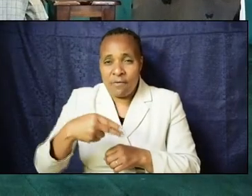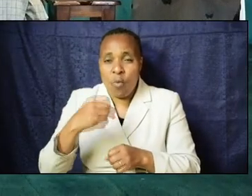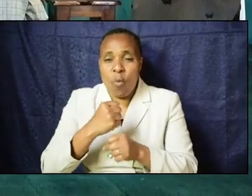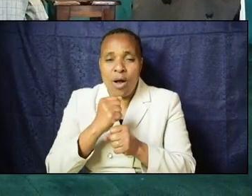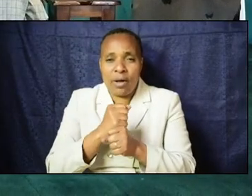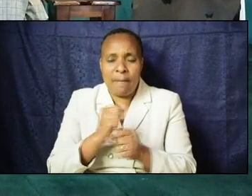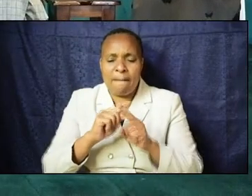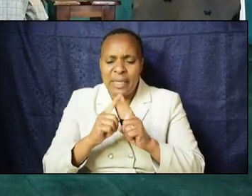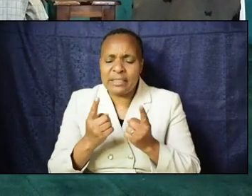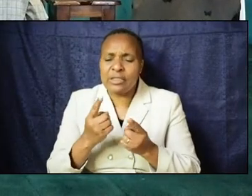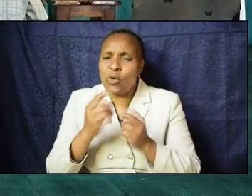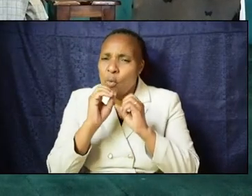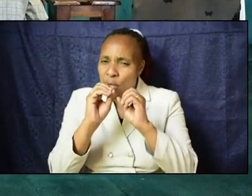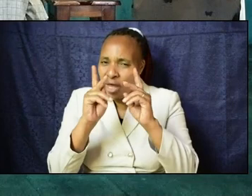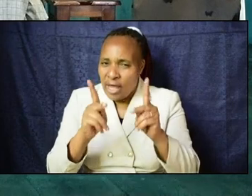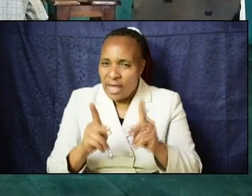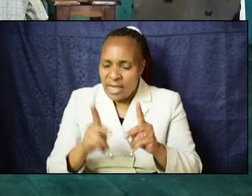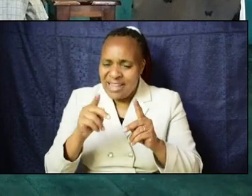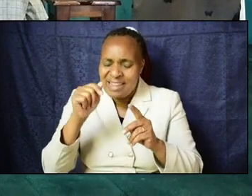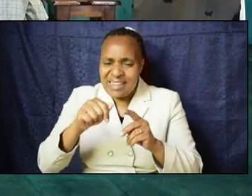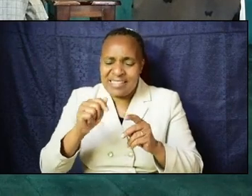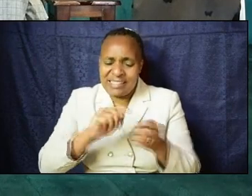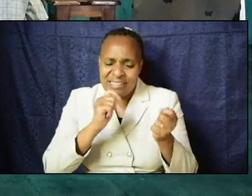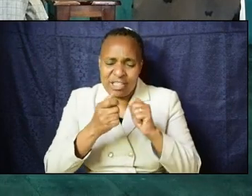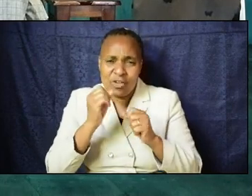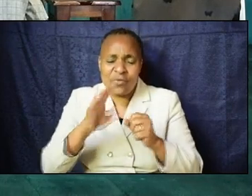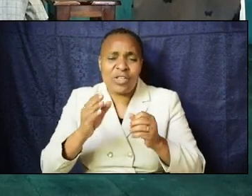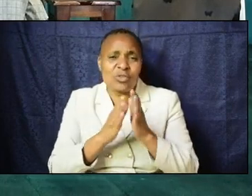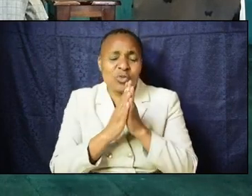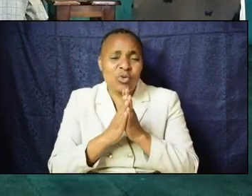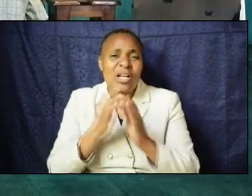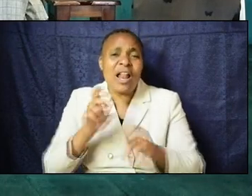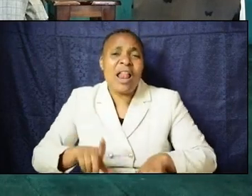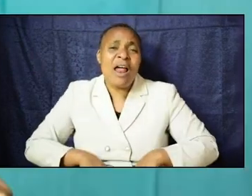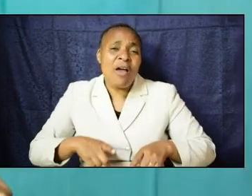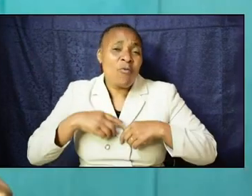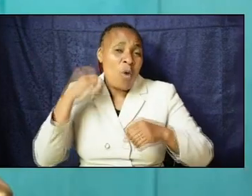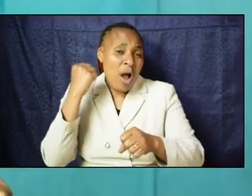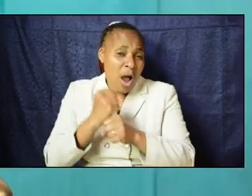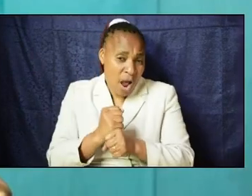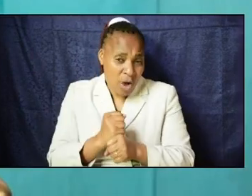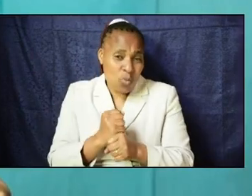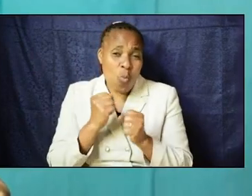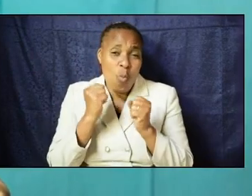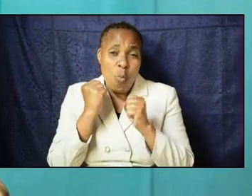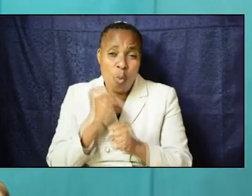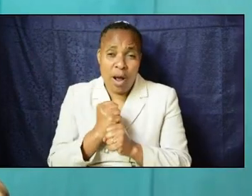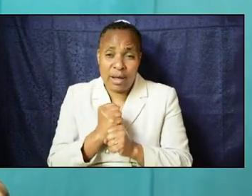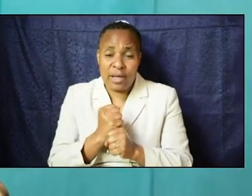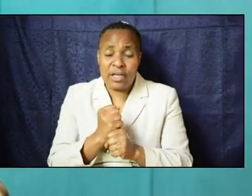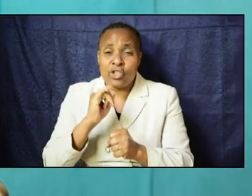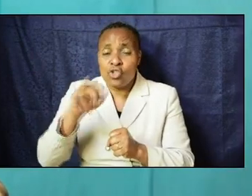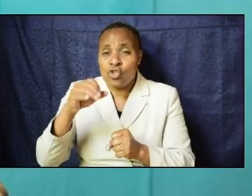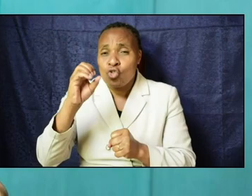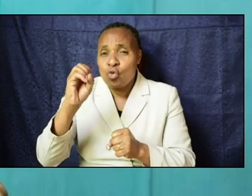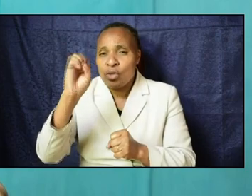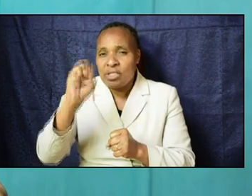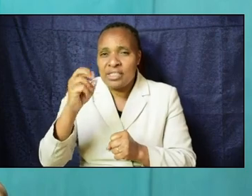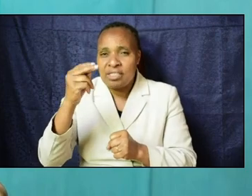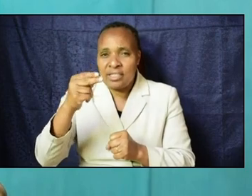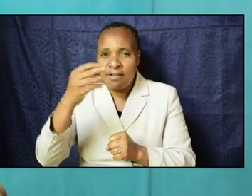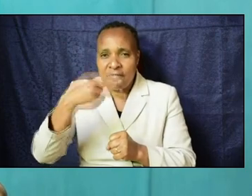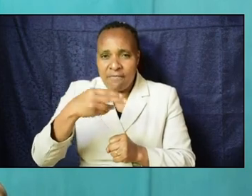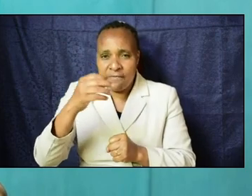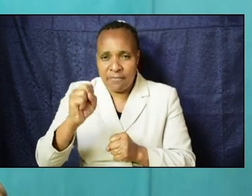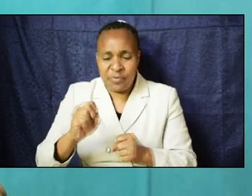title of today's story is Life is Hard, Work. So, the Lord was with Joseph, and he lived in the house of his